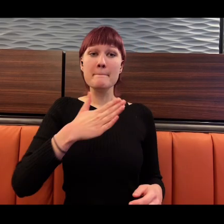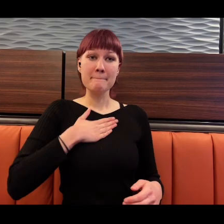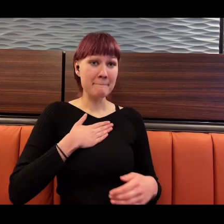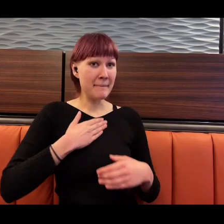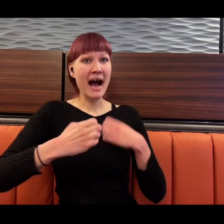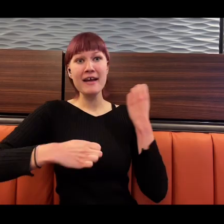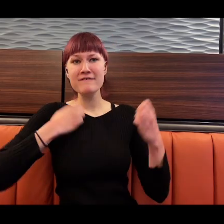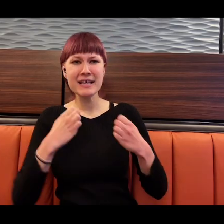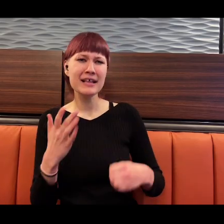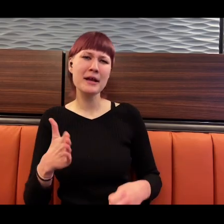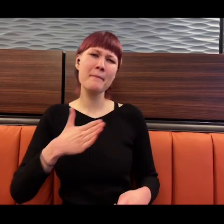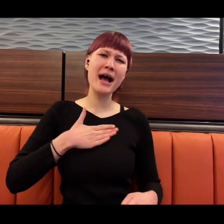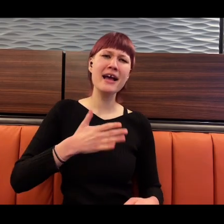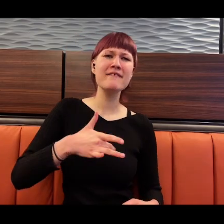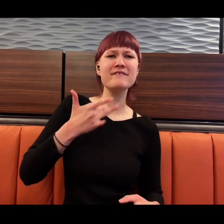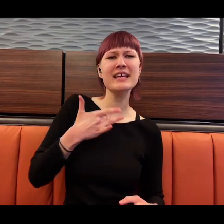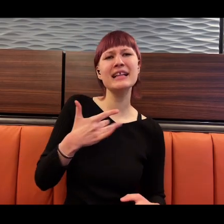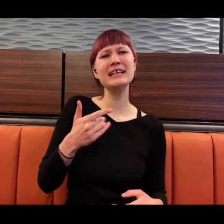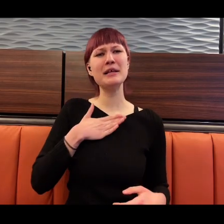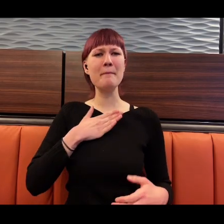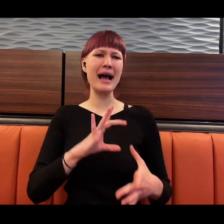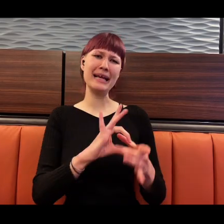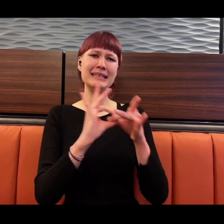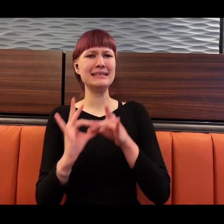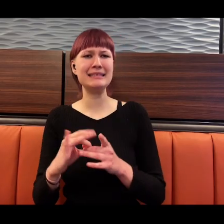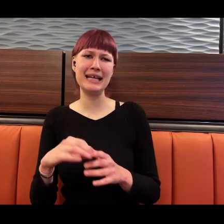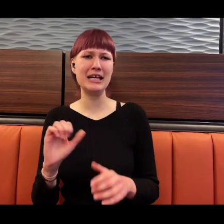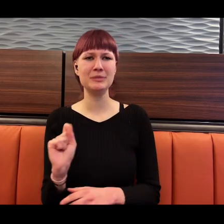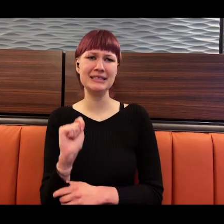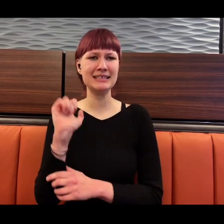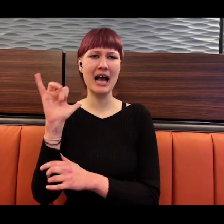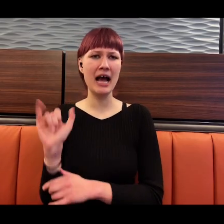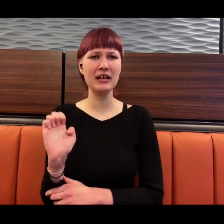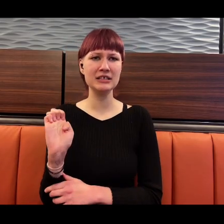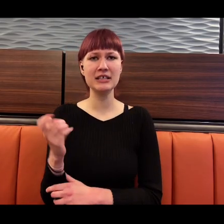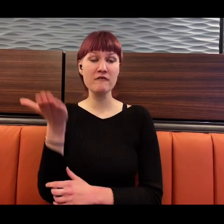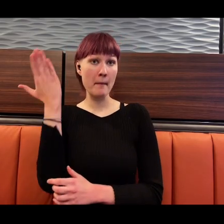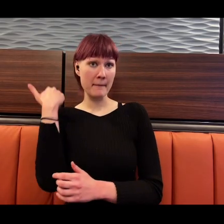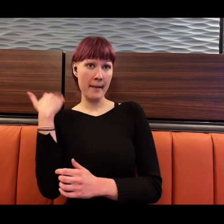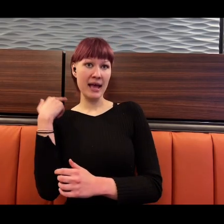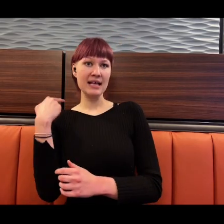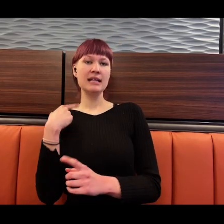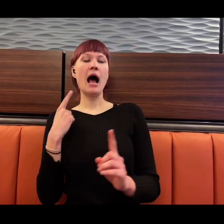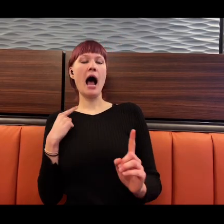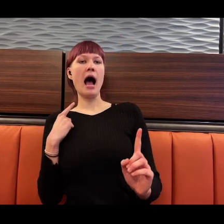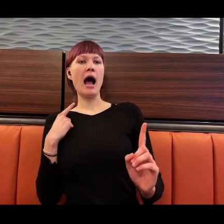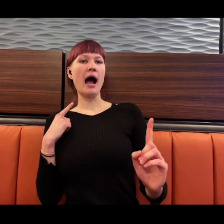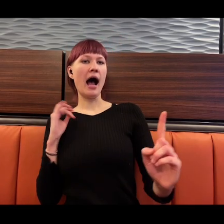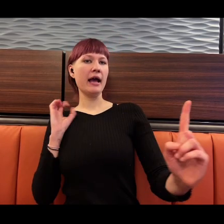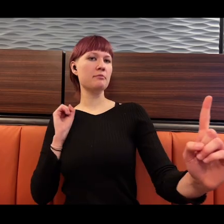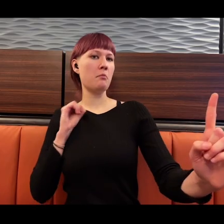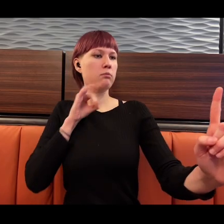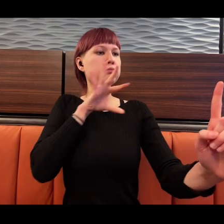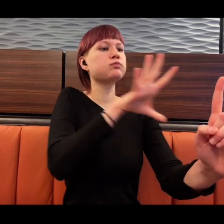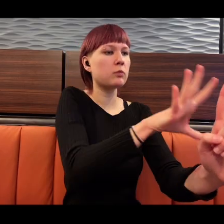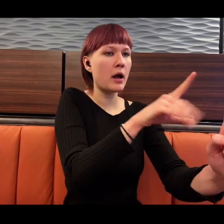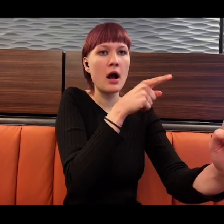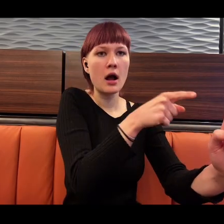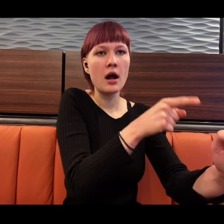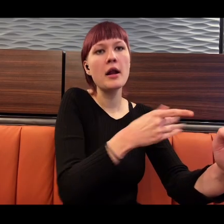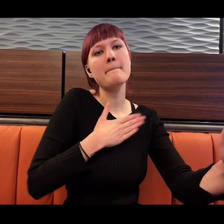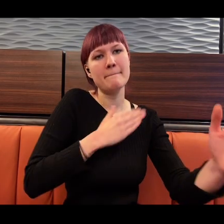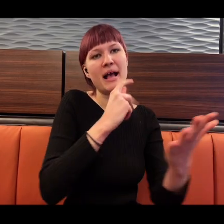and emotions, attachment styles from your past onto your therapist, and so you can work out transference